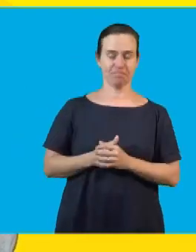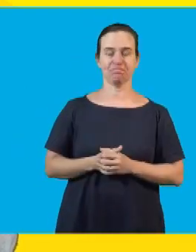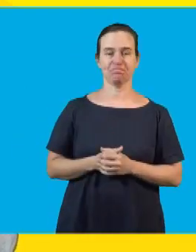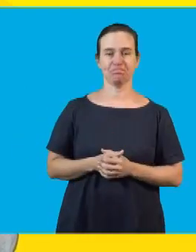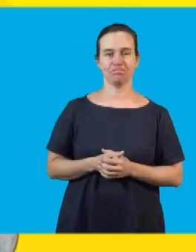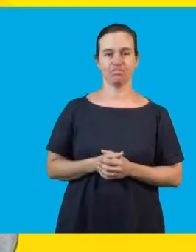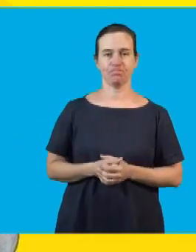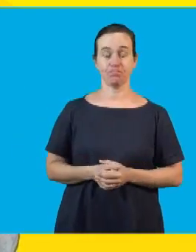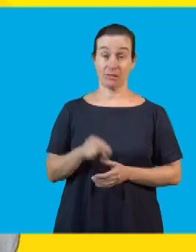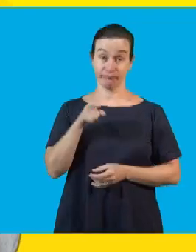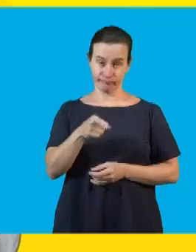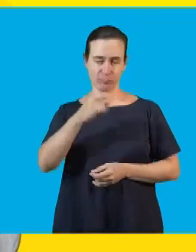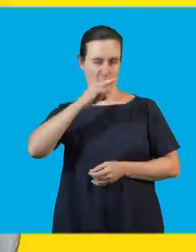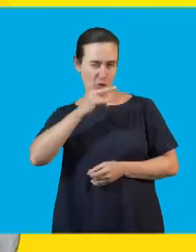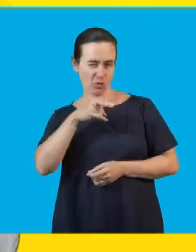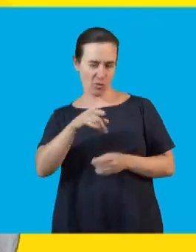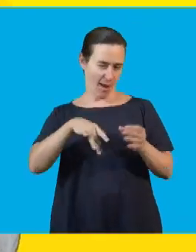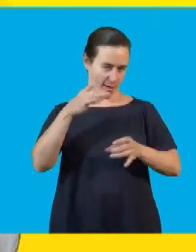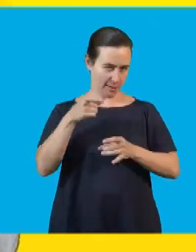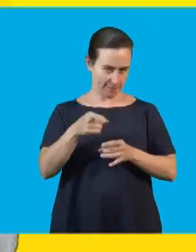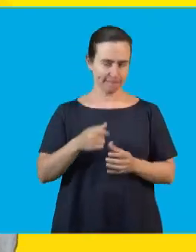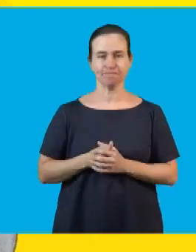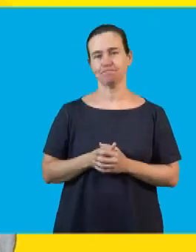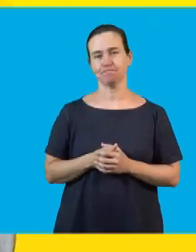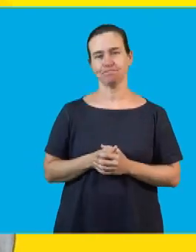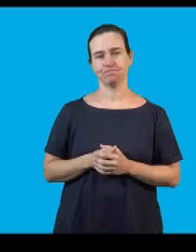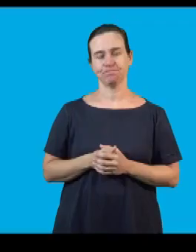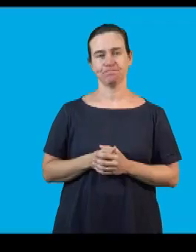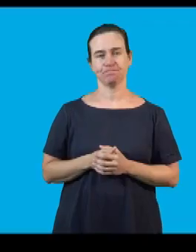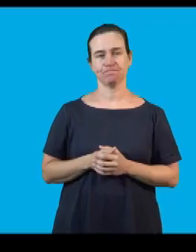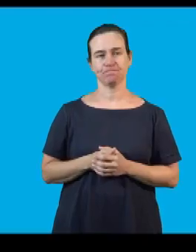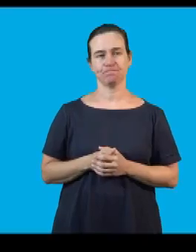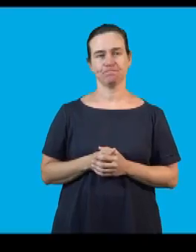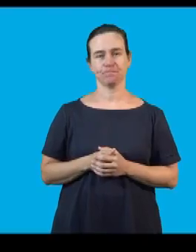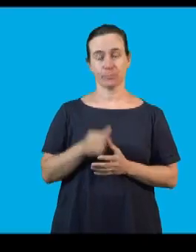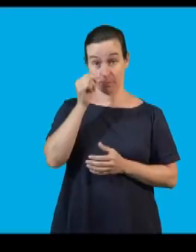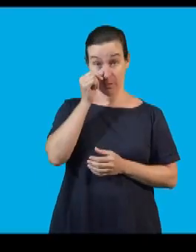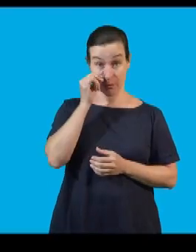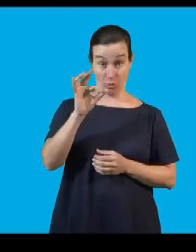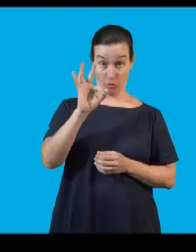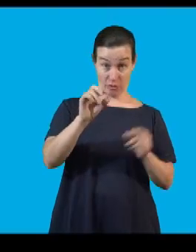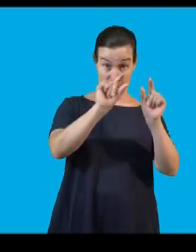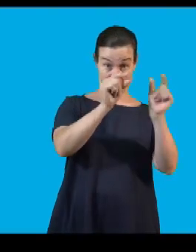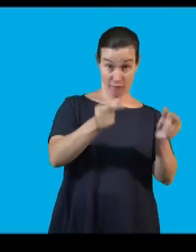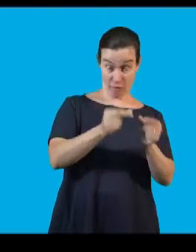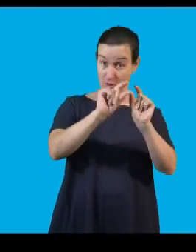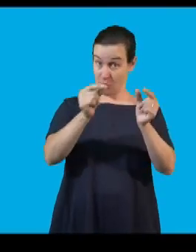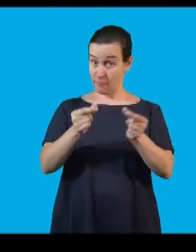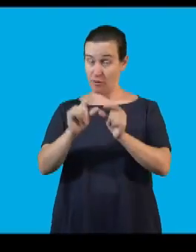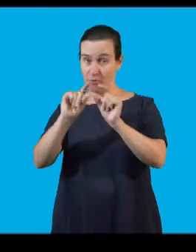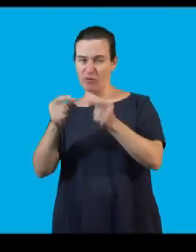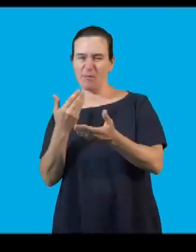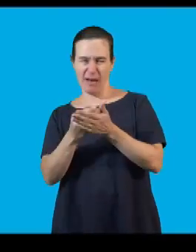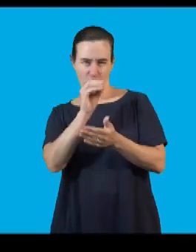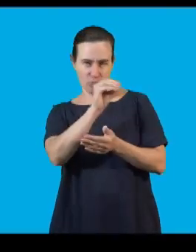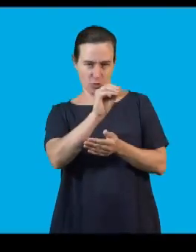analysis. So let's look at this one, all right? We have 3 frames, all right? We